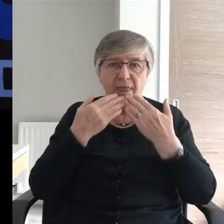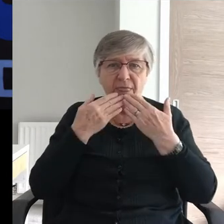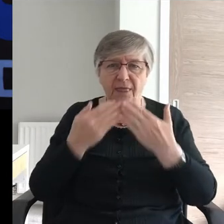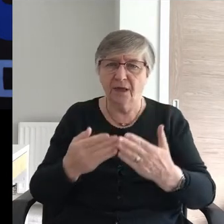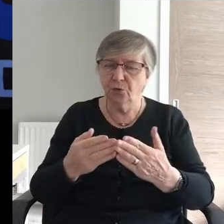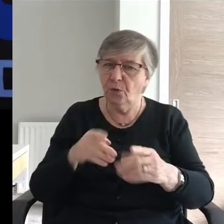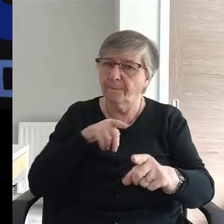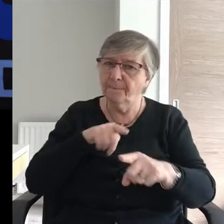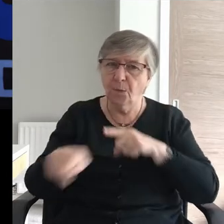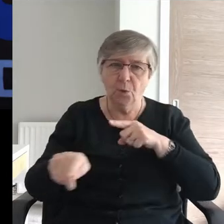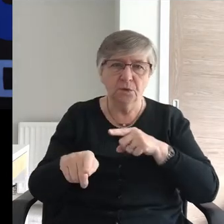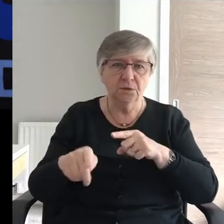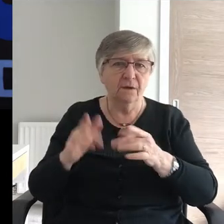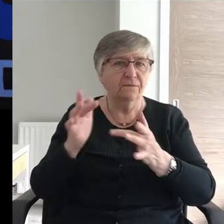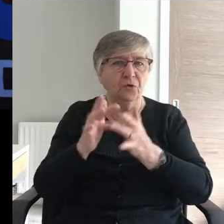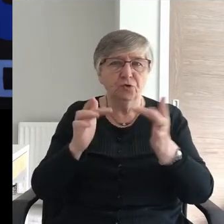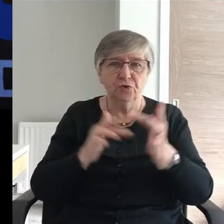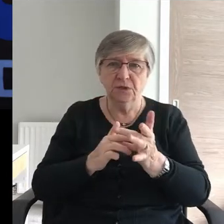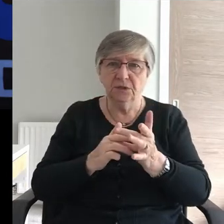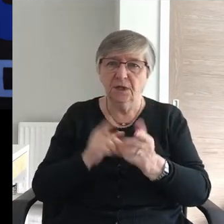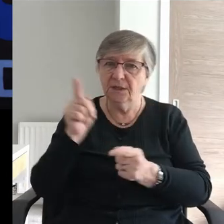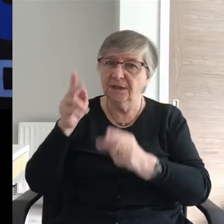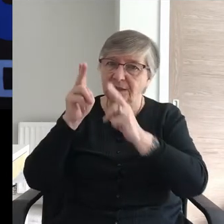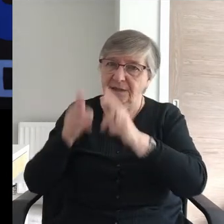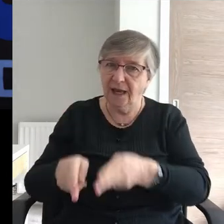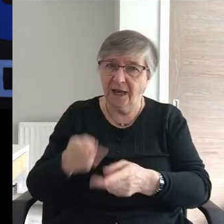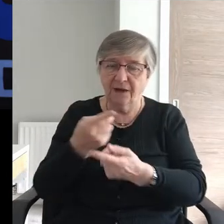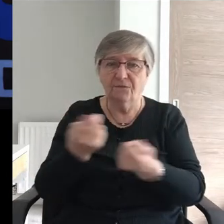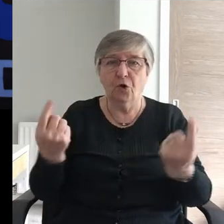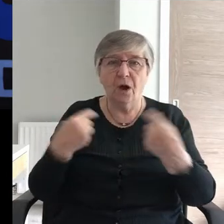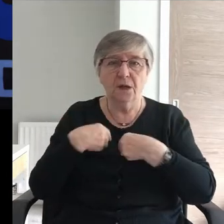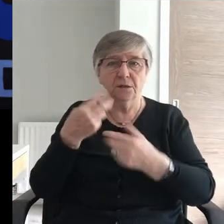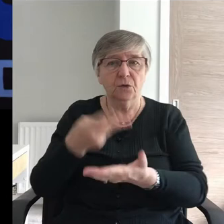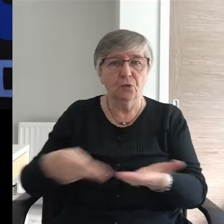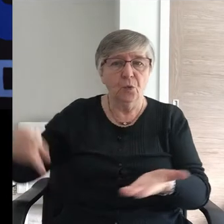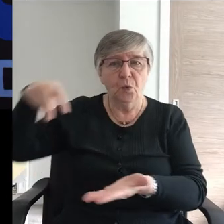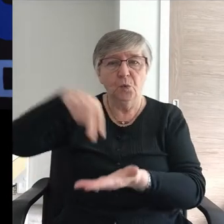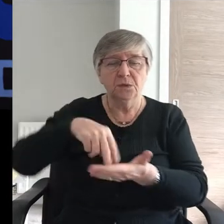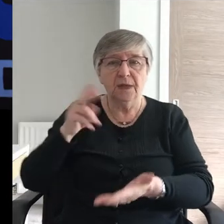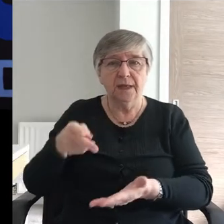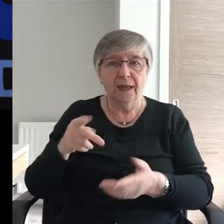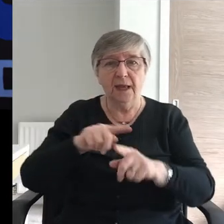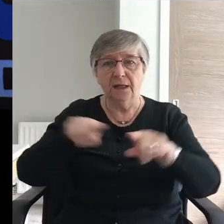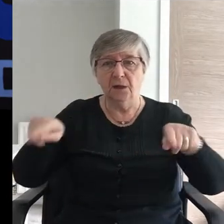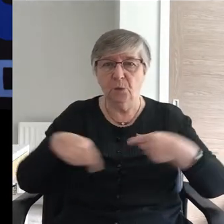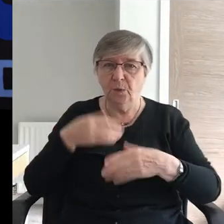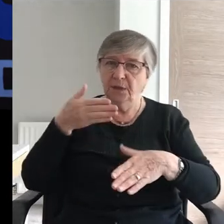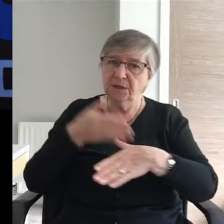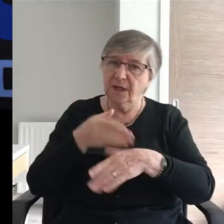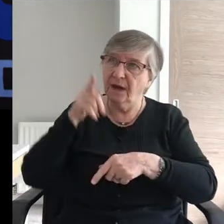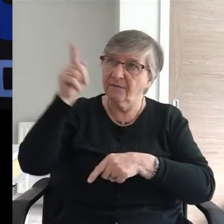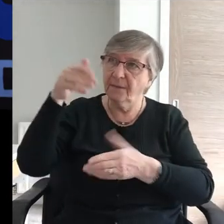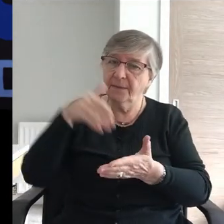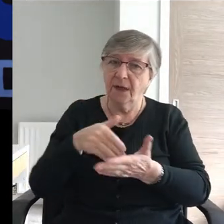Thank you most of all for your Son, who died for us and rose again, and whom we serve.